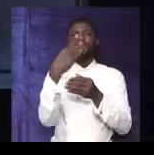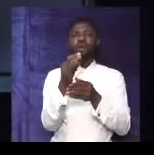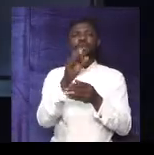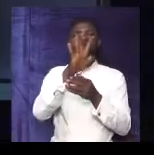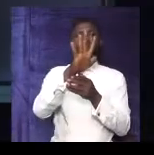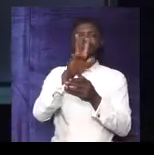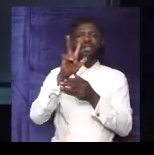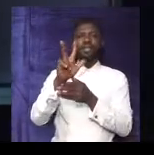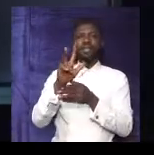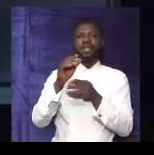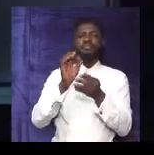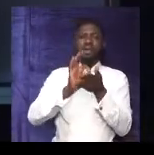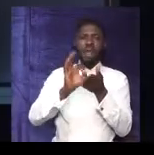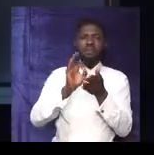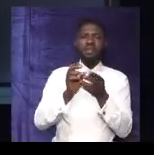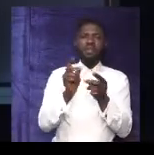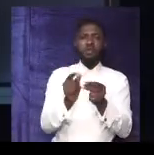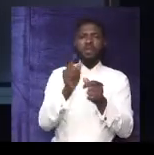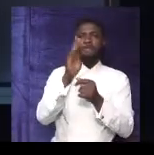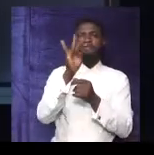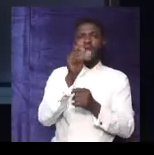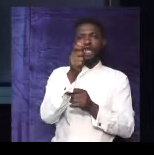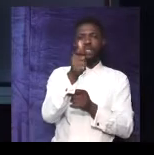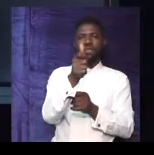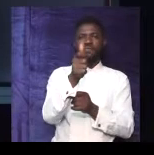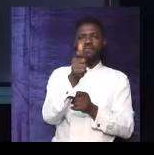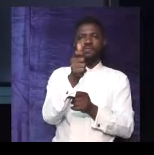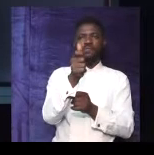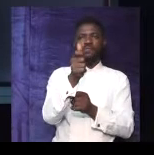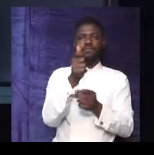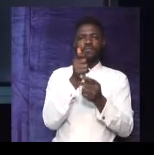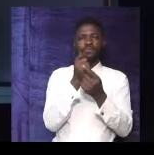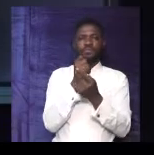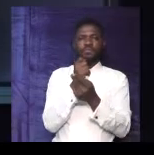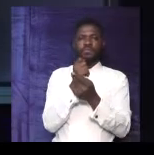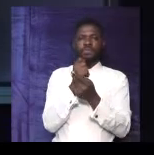complement of 53? Calculate that quickly by yourself.